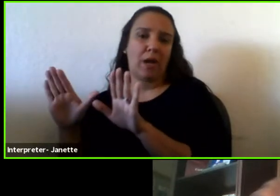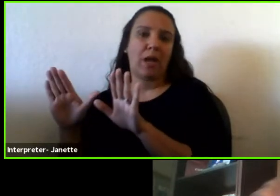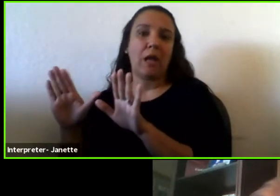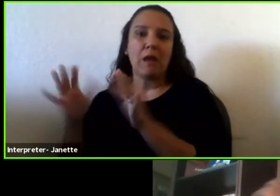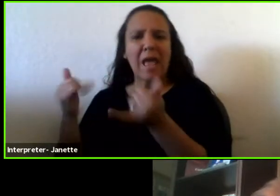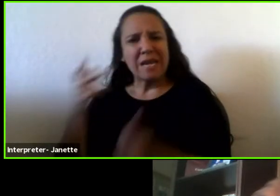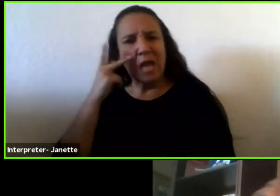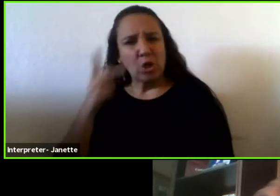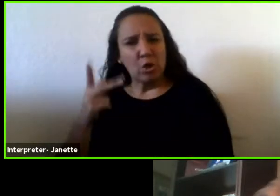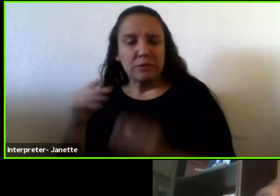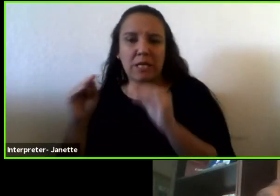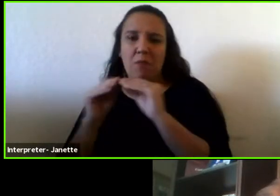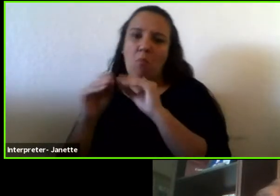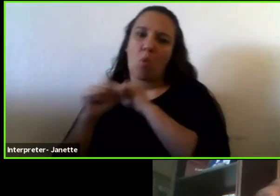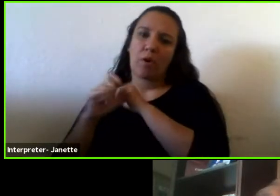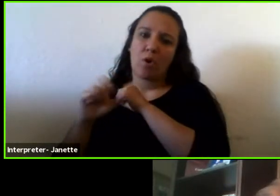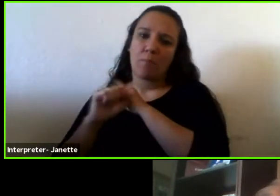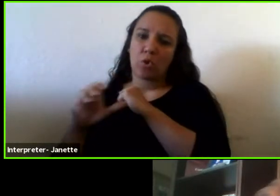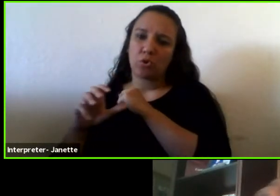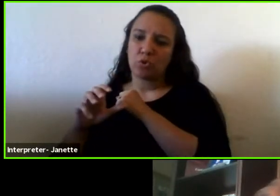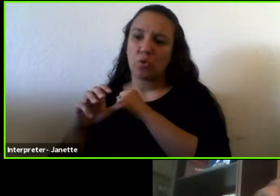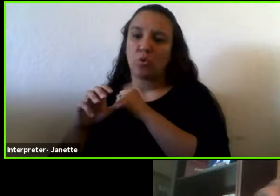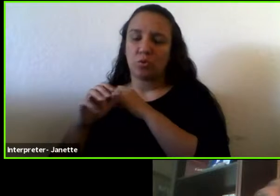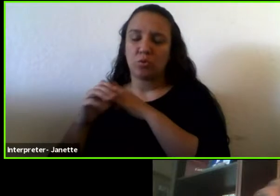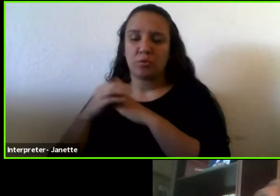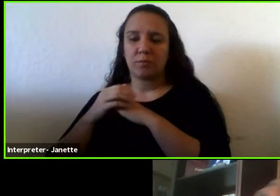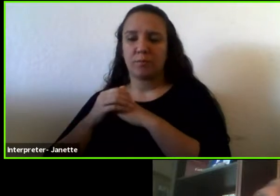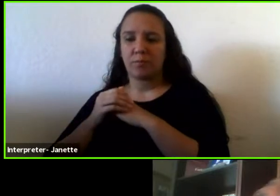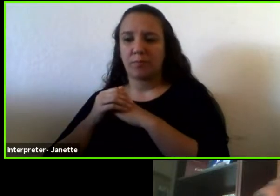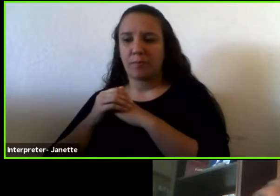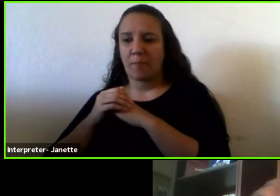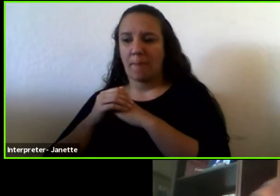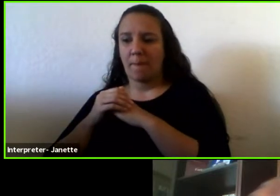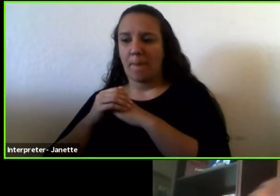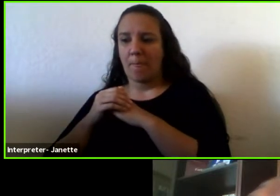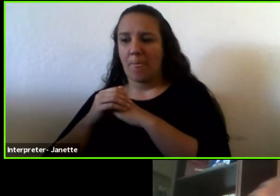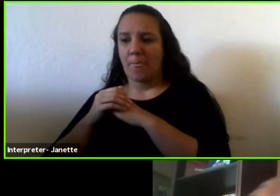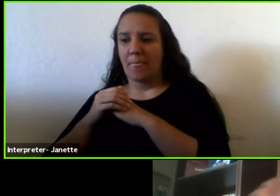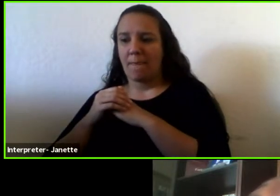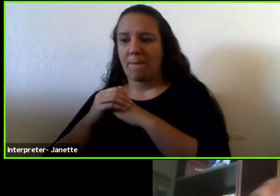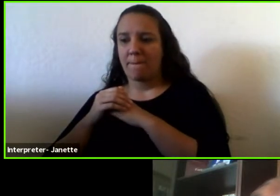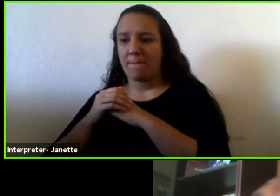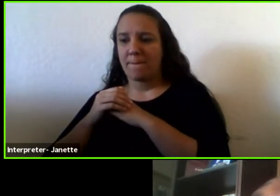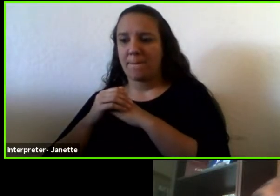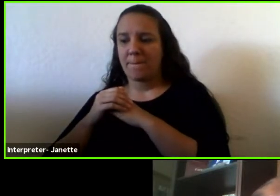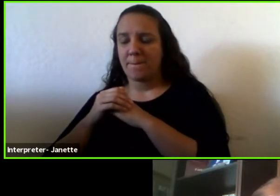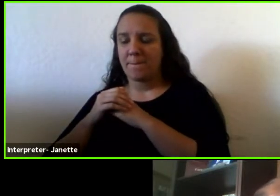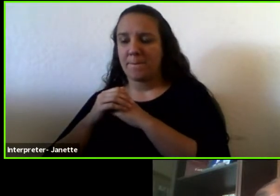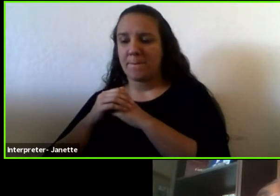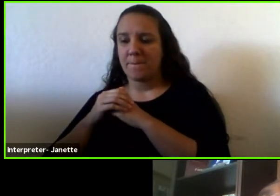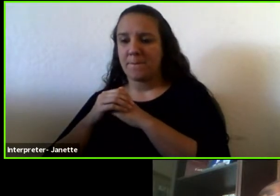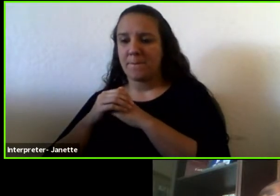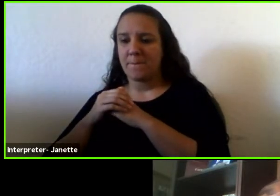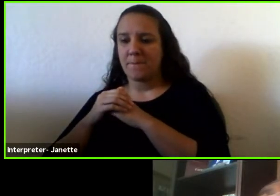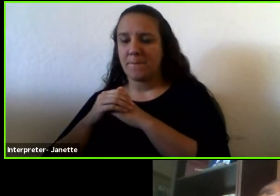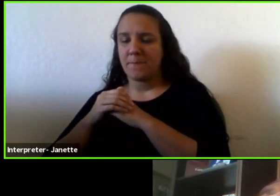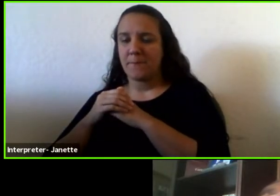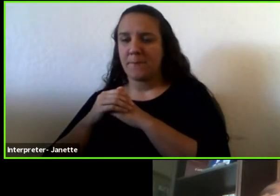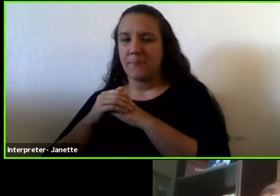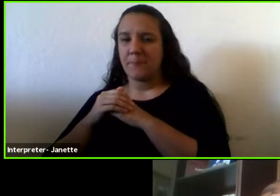commercial side that are, you know, that are obviously going to contract or have to contract. You know, to